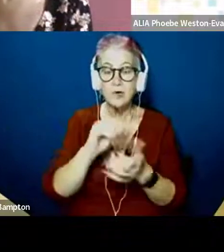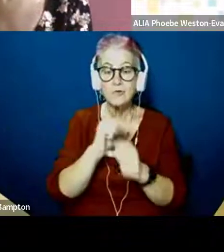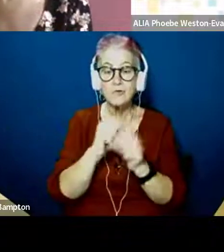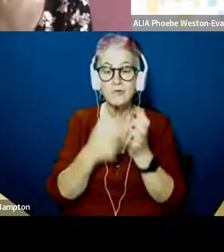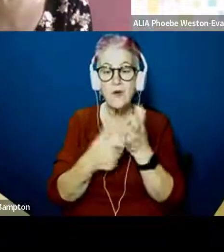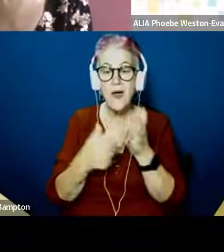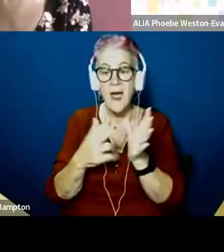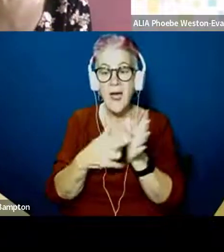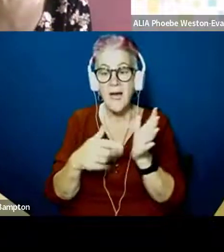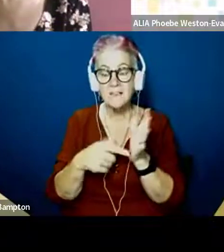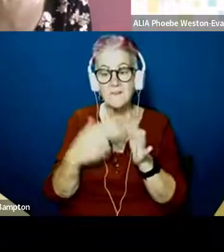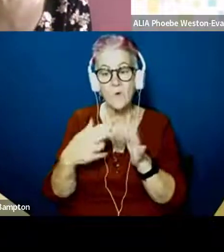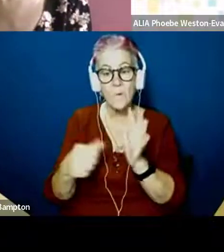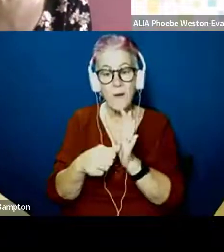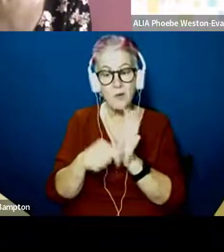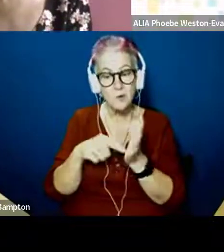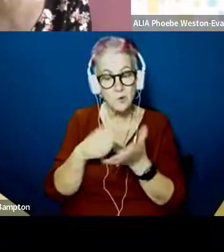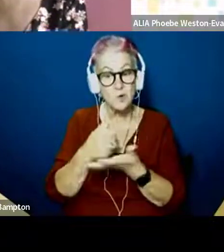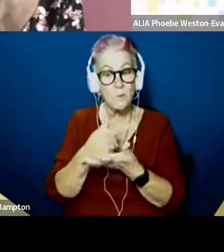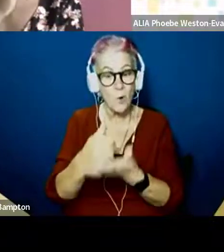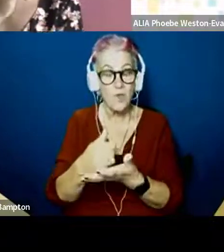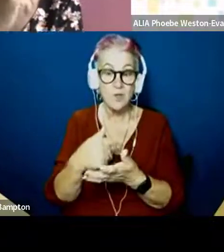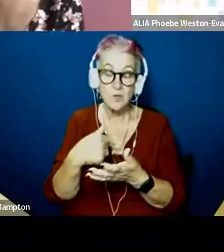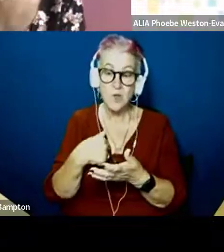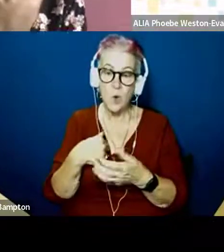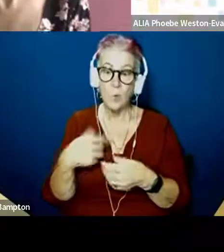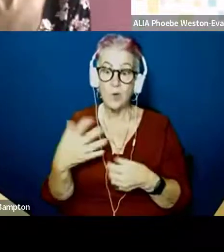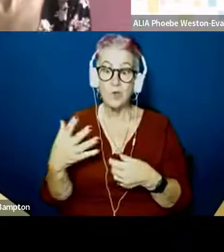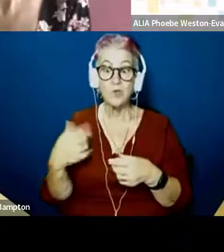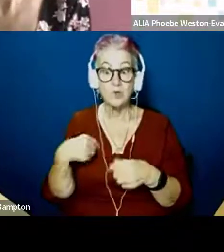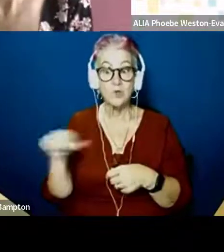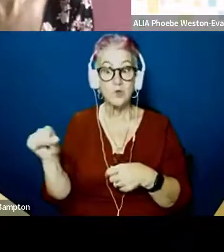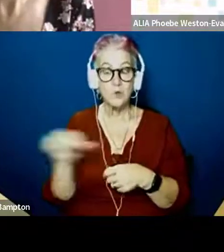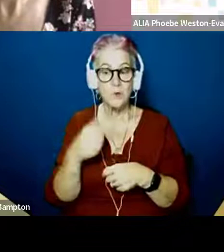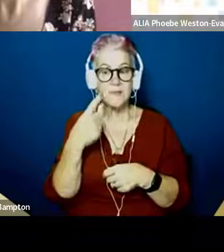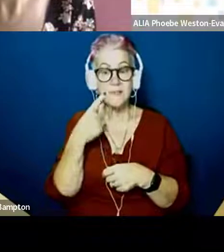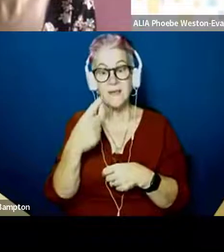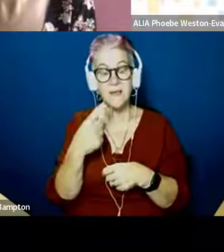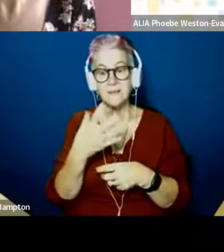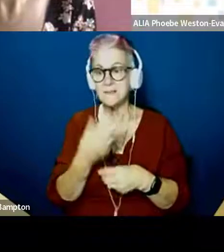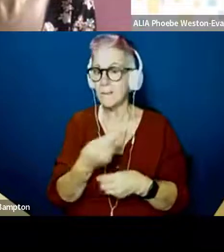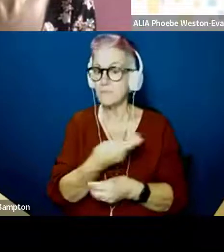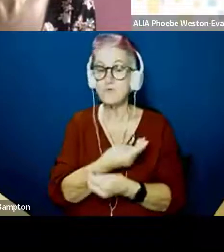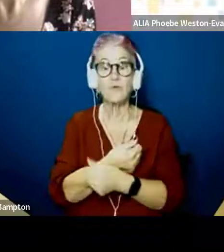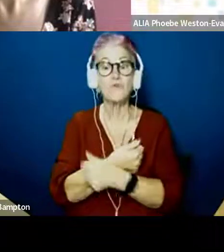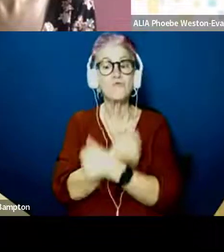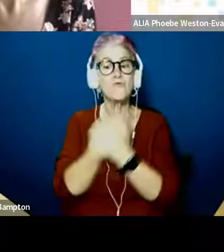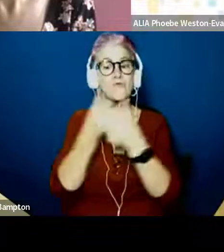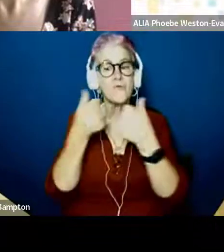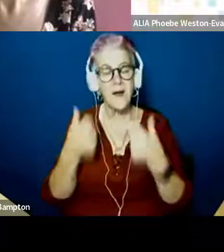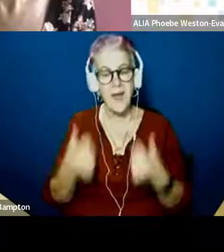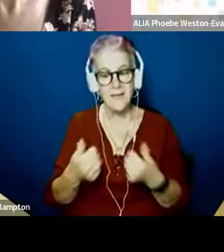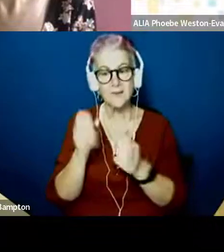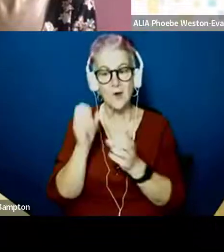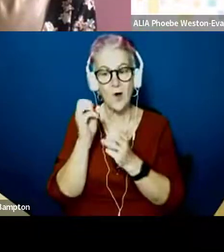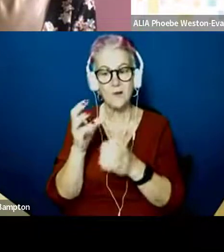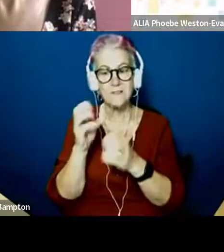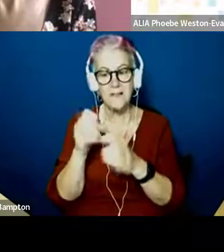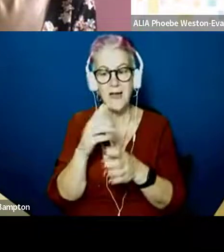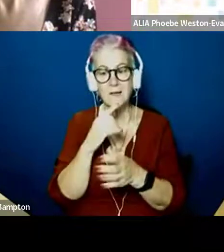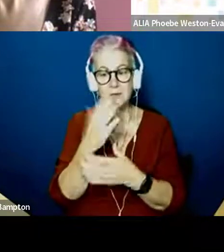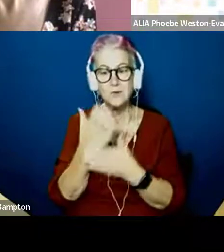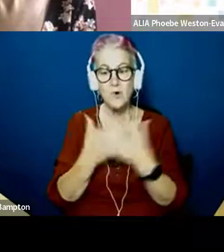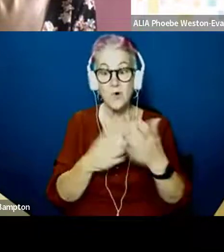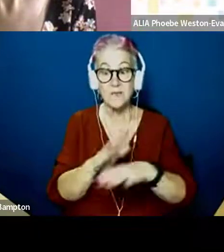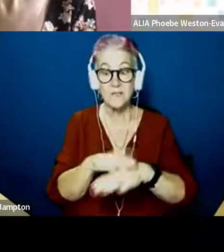support this kind of thing. So I think we should be seeing some really great Auslan Storytimes coming out this year.